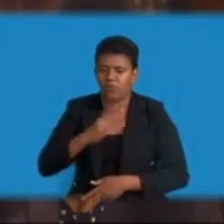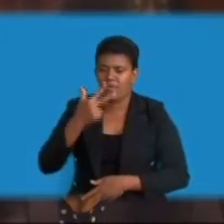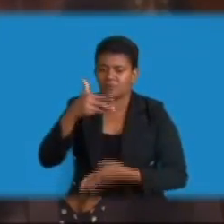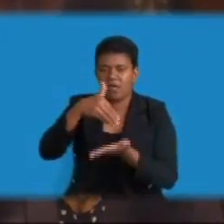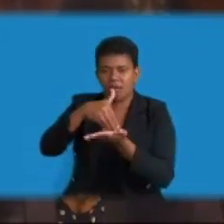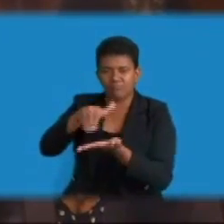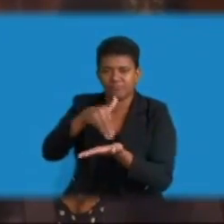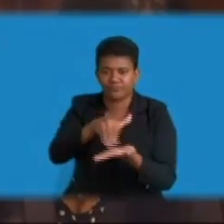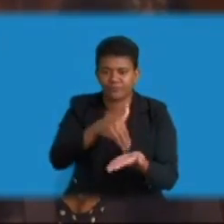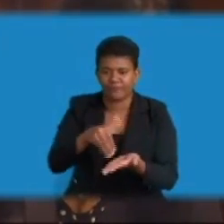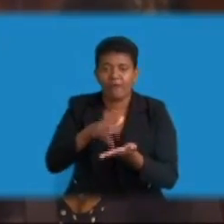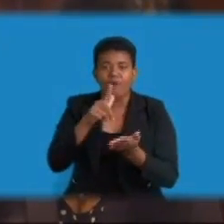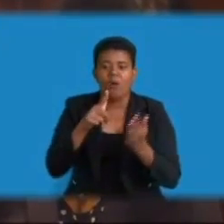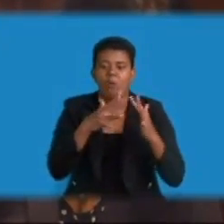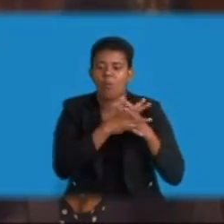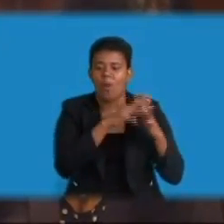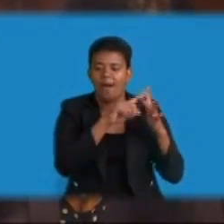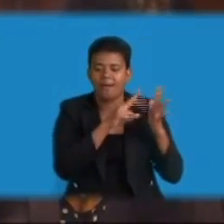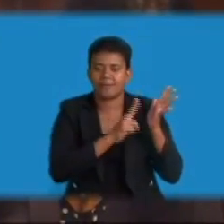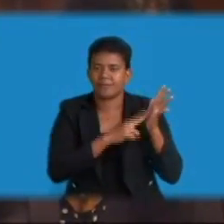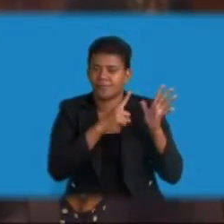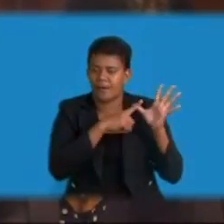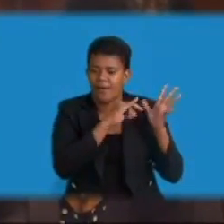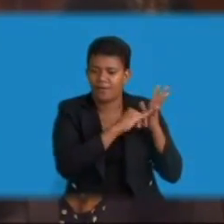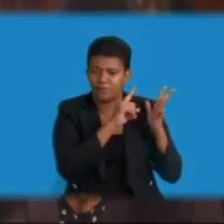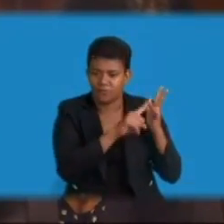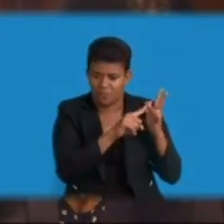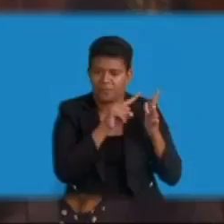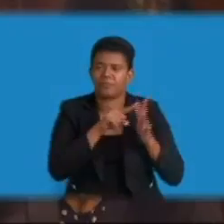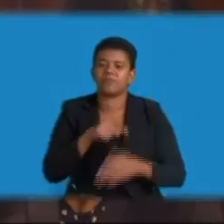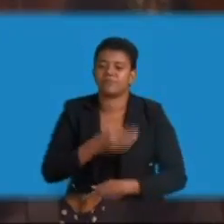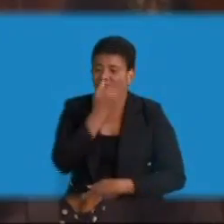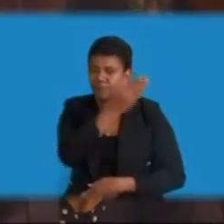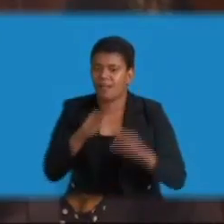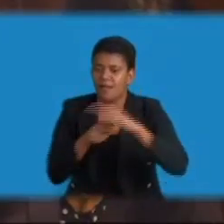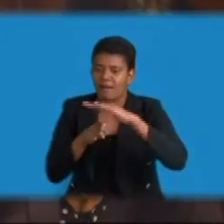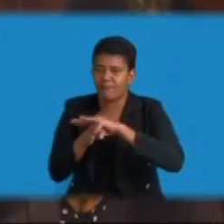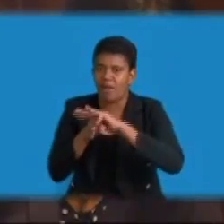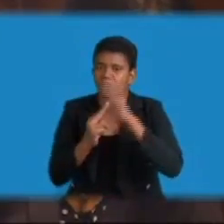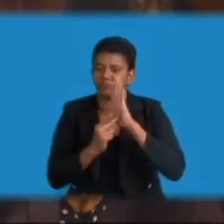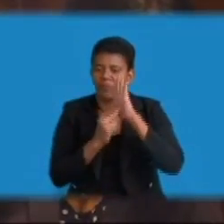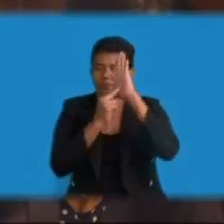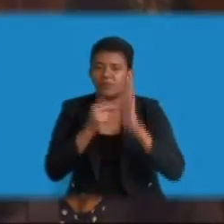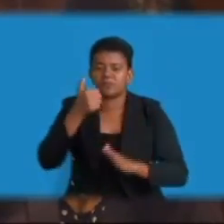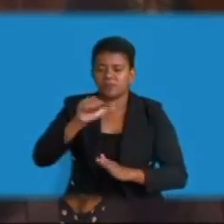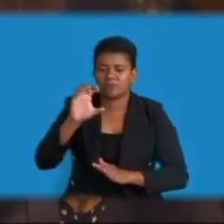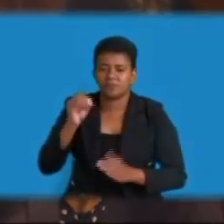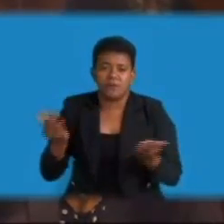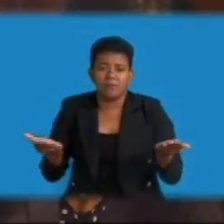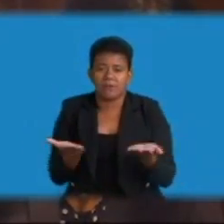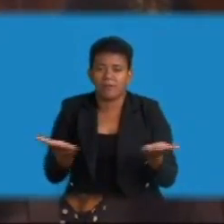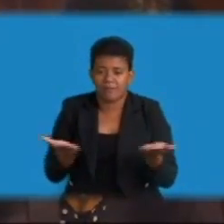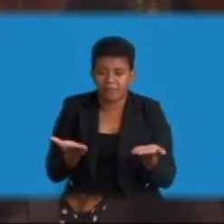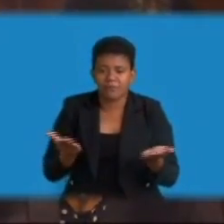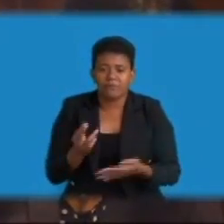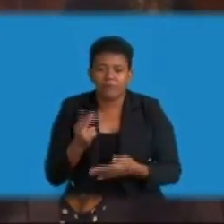for Wainandoi, informal settlement in Navua. For the Northern Division, there's 60 approval notices for informal settlements